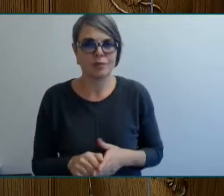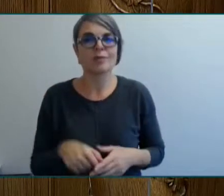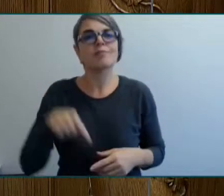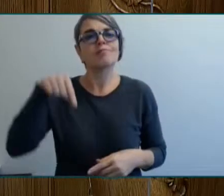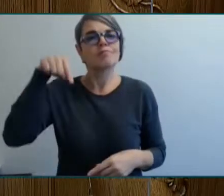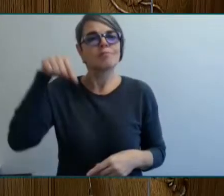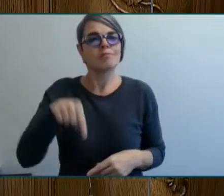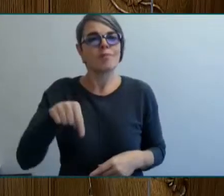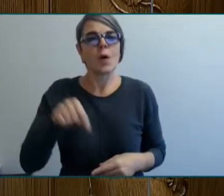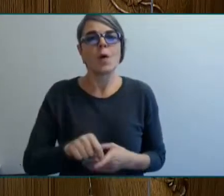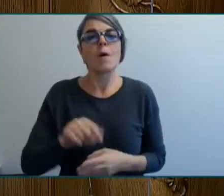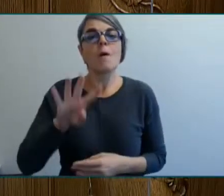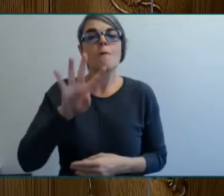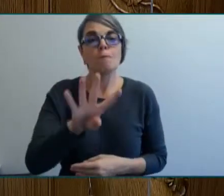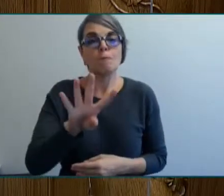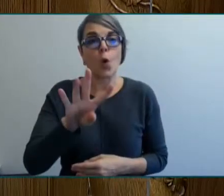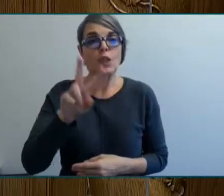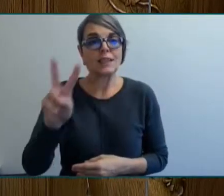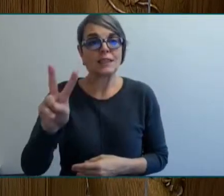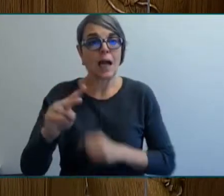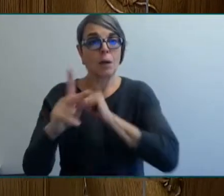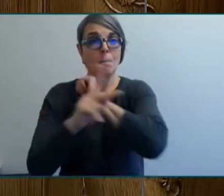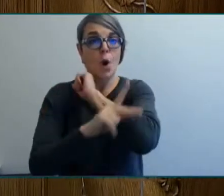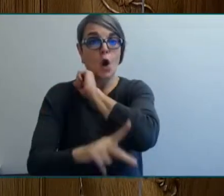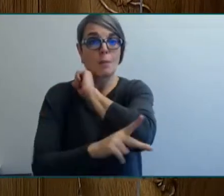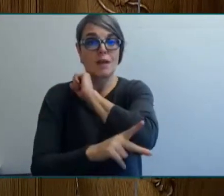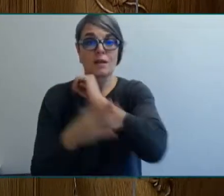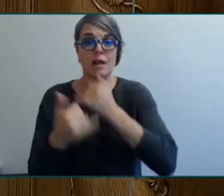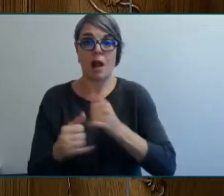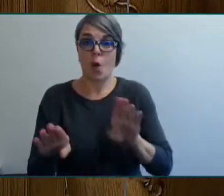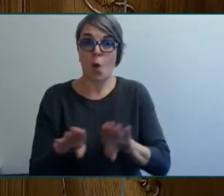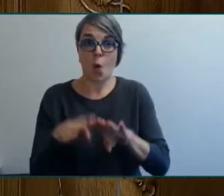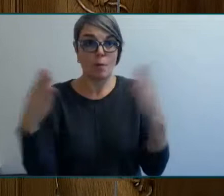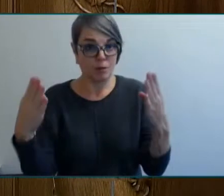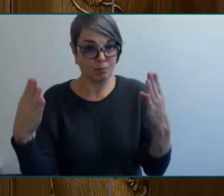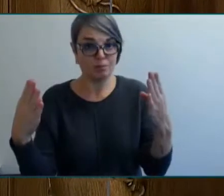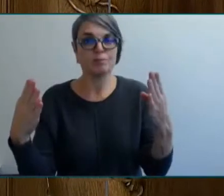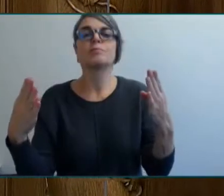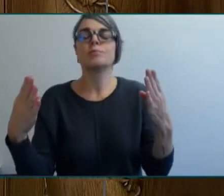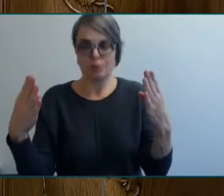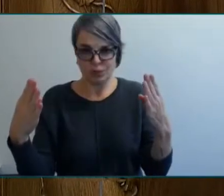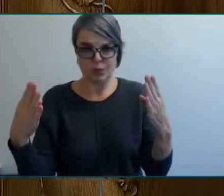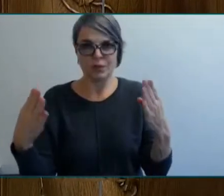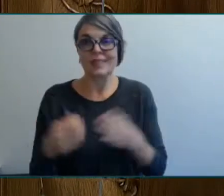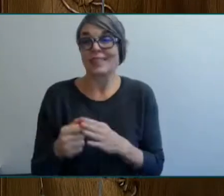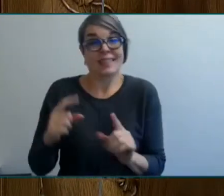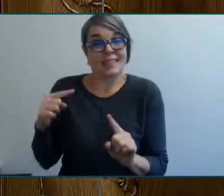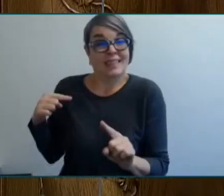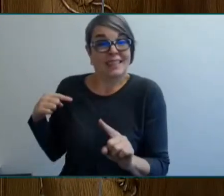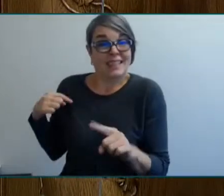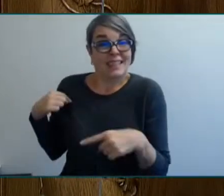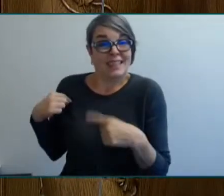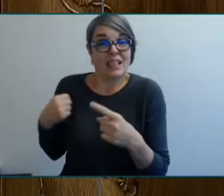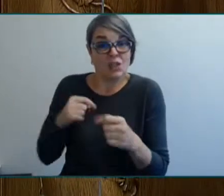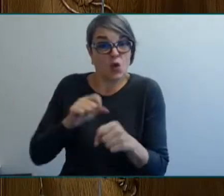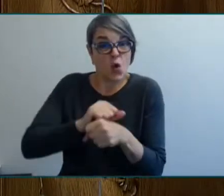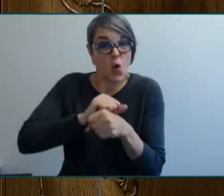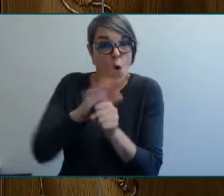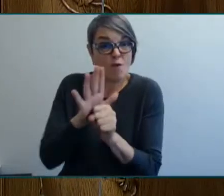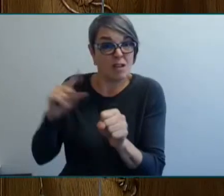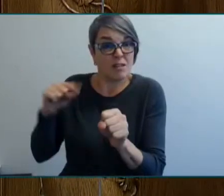difficult moment when the successes we have collectively achieved in flattening the COVID-19 infections curve in the